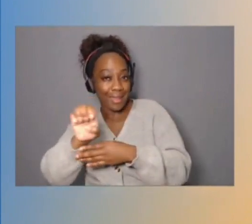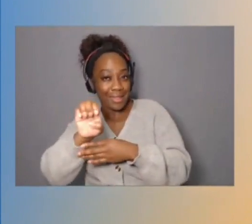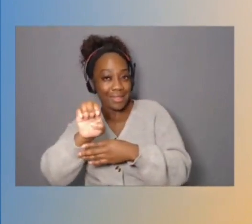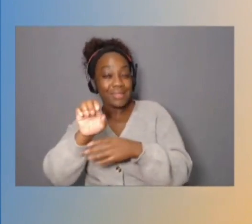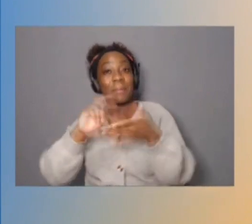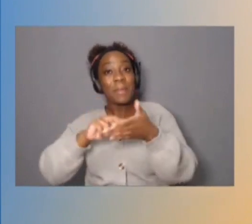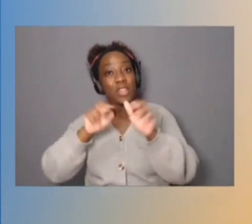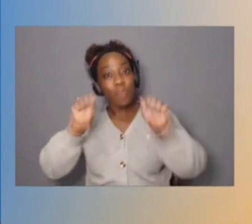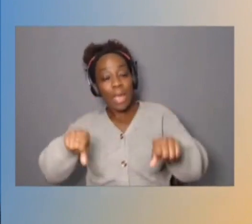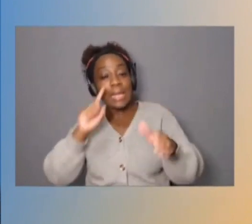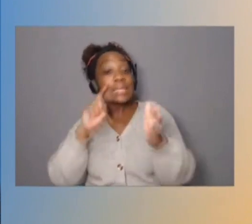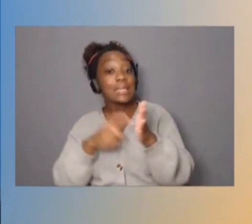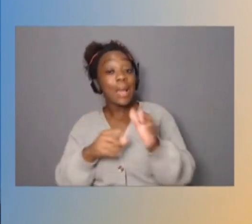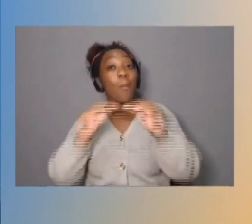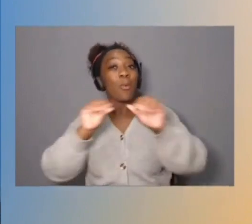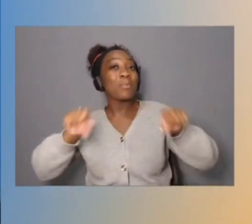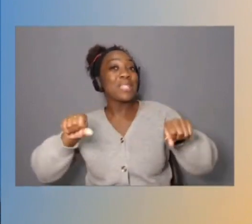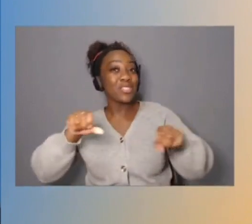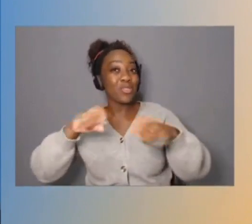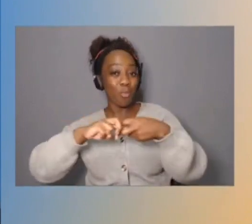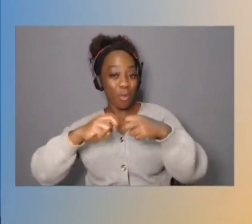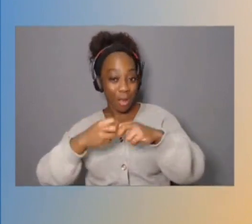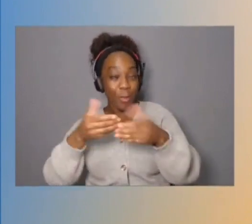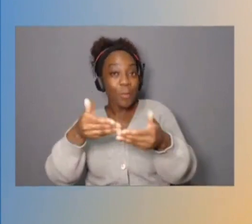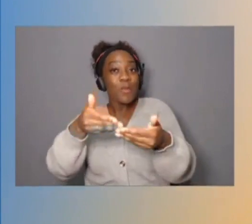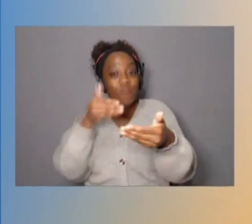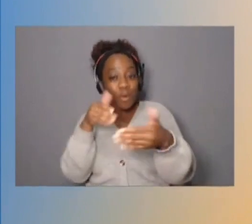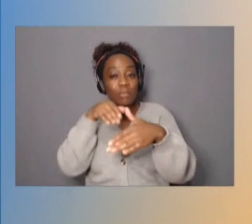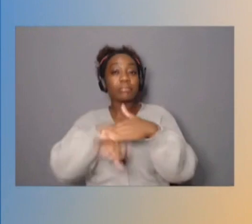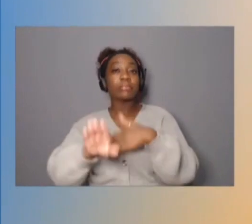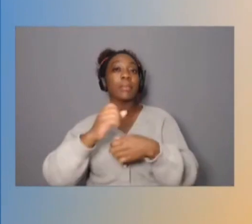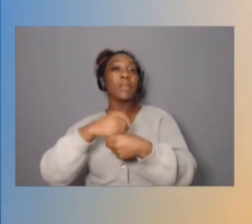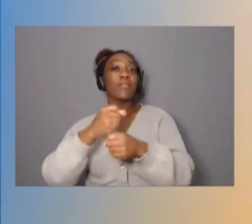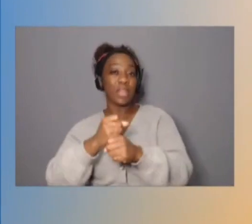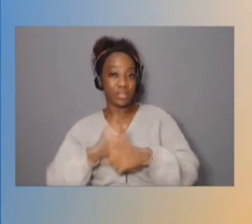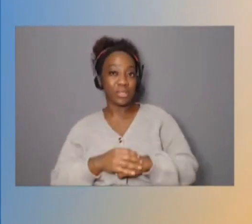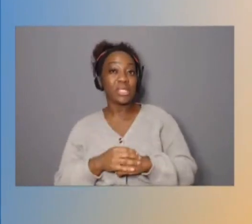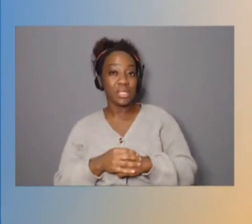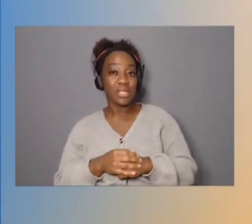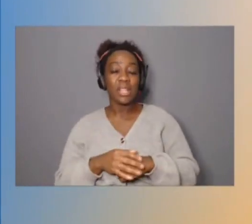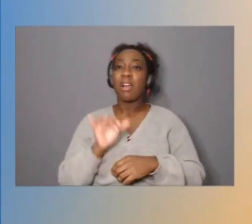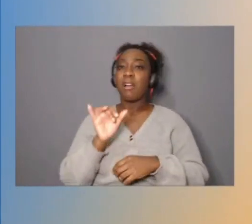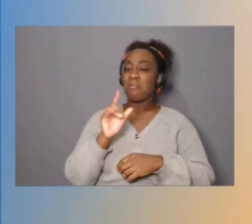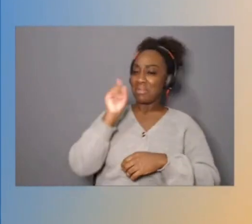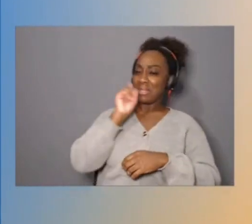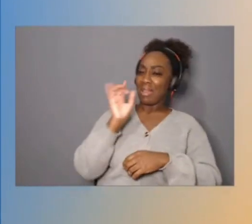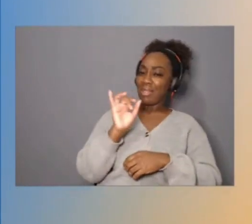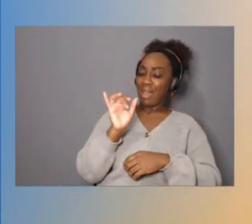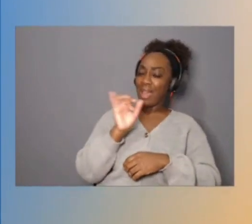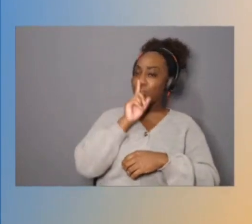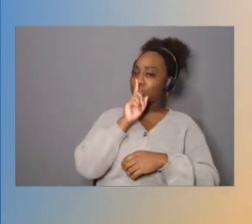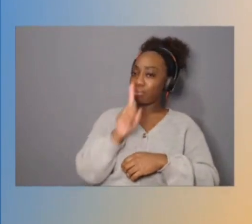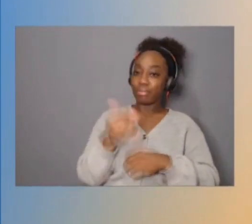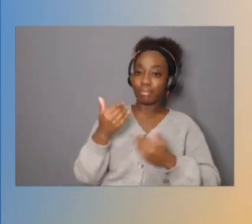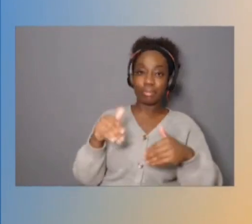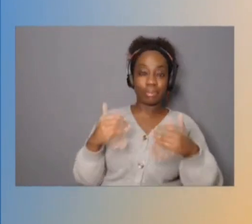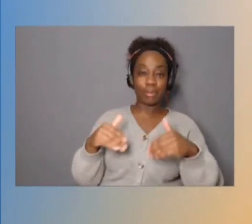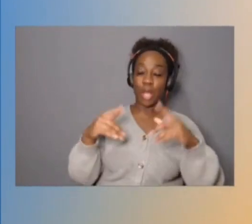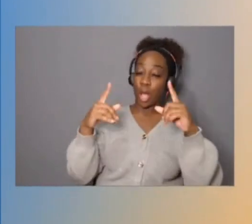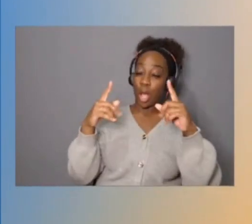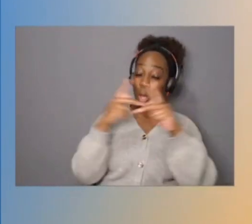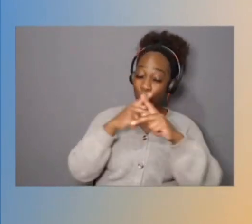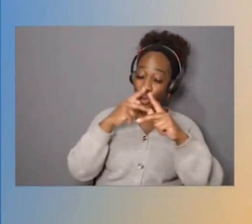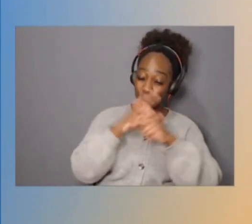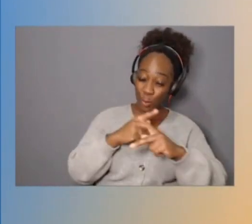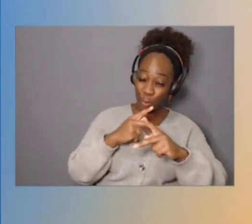that chip before it goes into manufacturing. Yeah. It sounds like this is a very compute intensive process, and it could be very expensive if you try to do